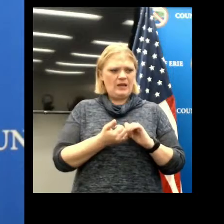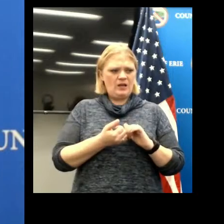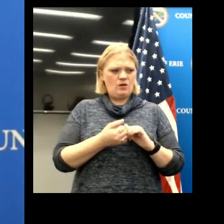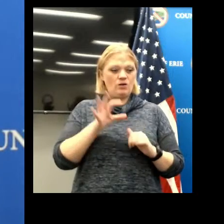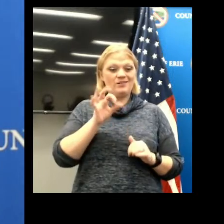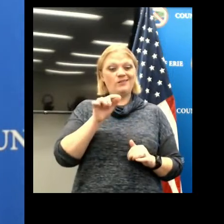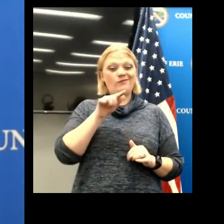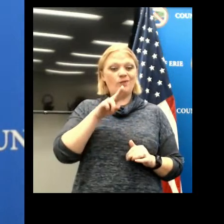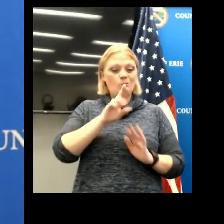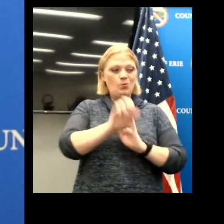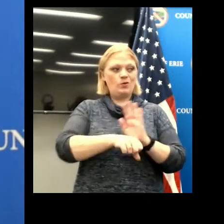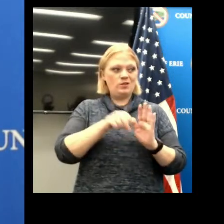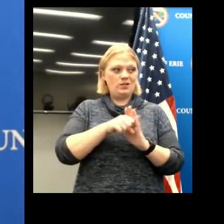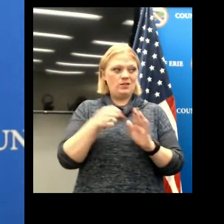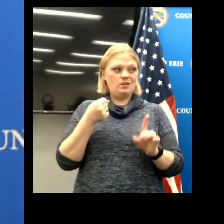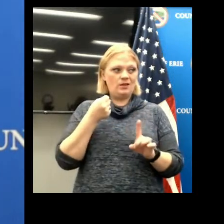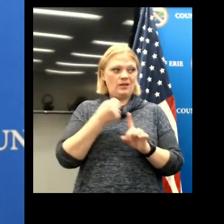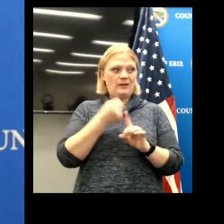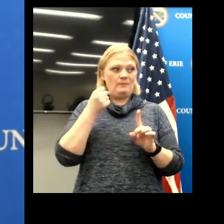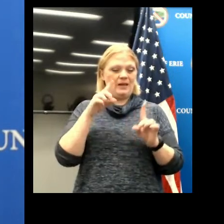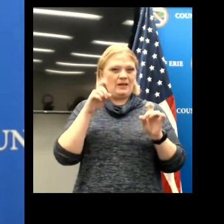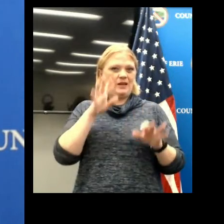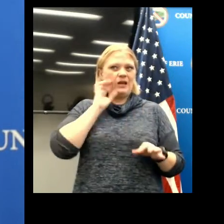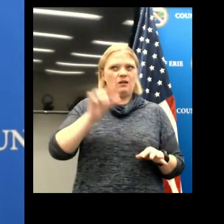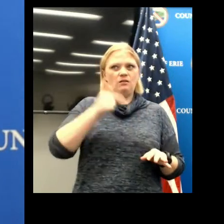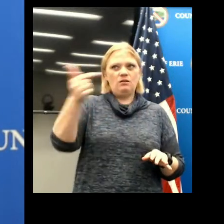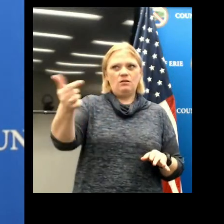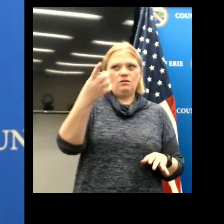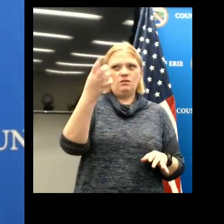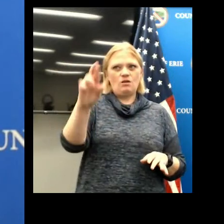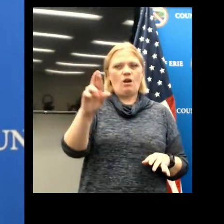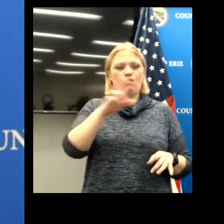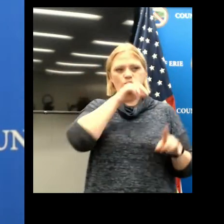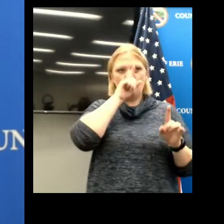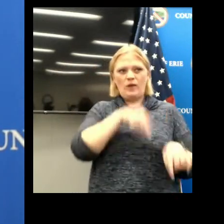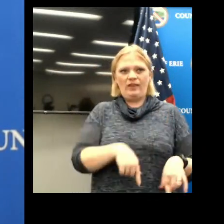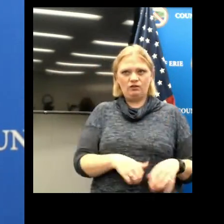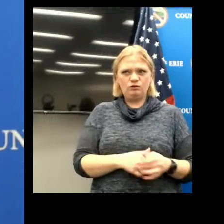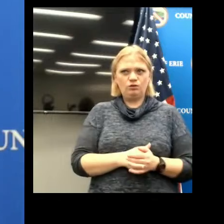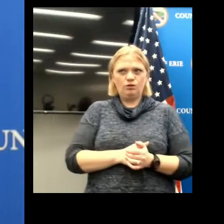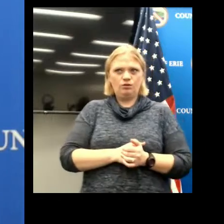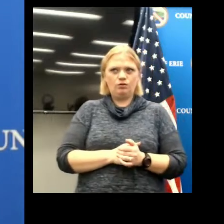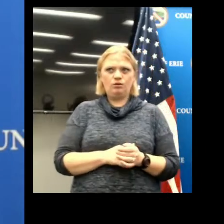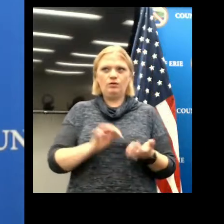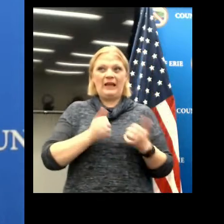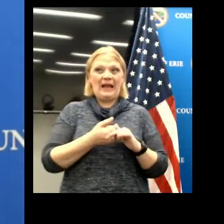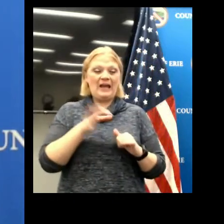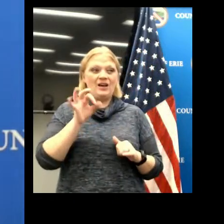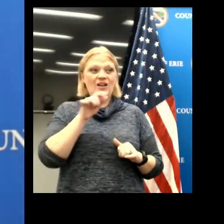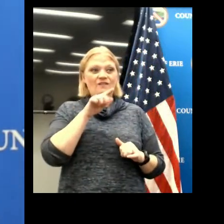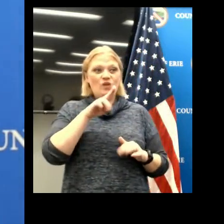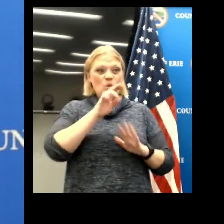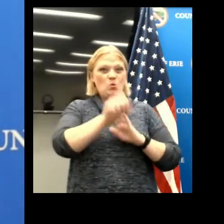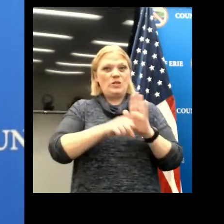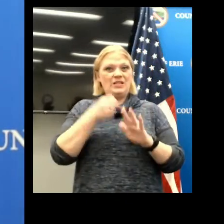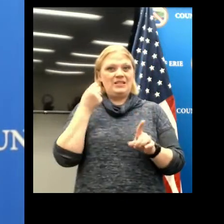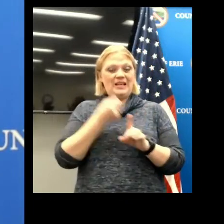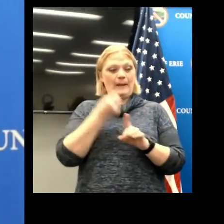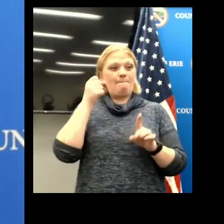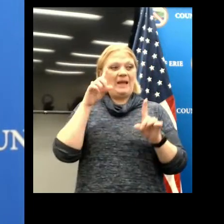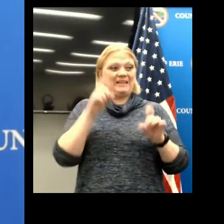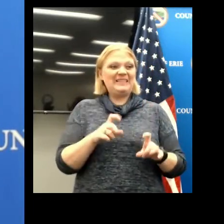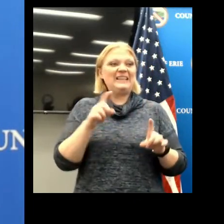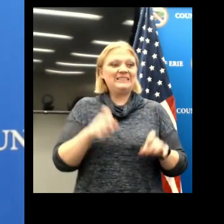season impact testing? I'll turn it over to Dr. Burstein to answer the question. How does the flu season impact testing?